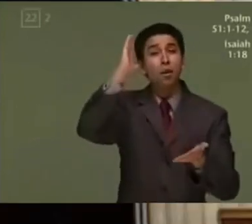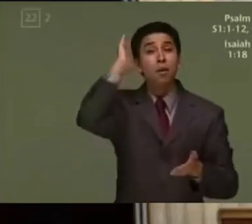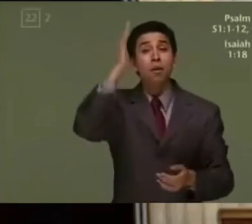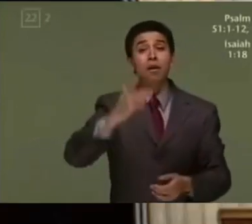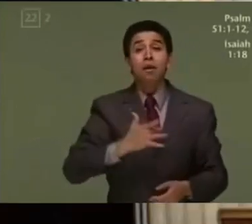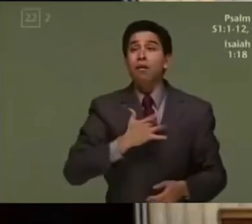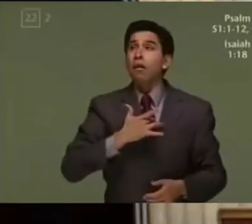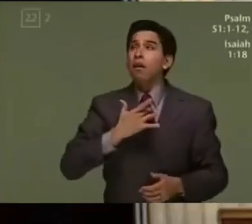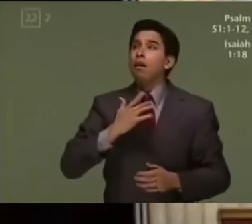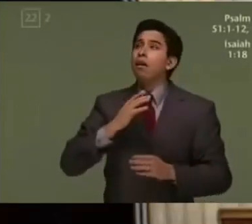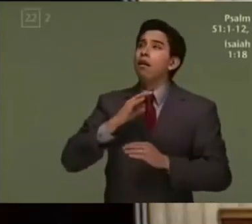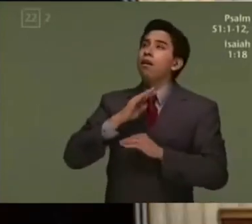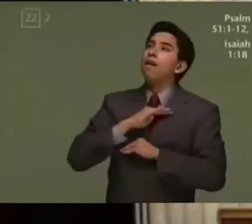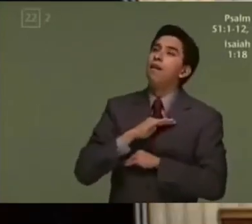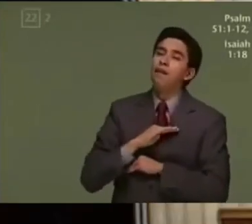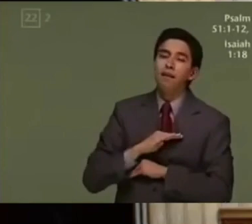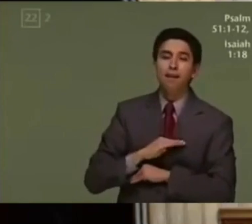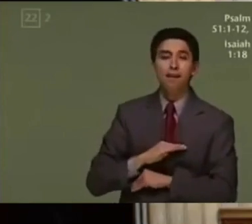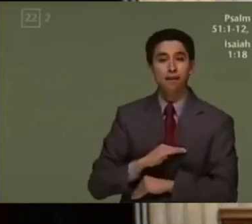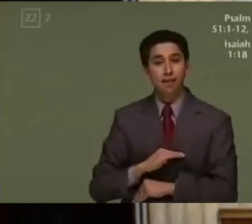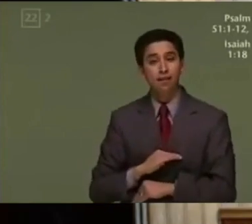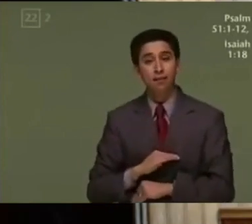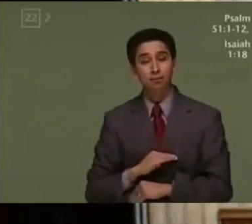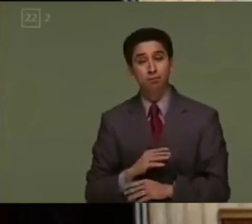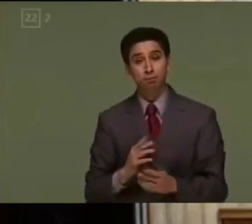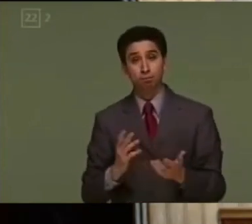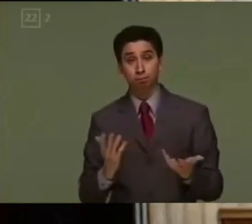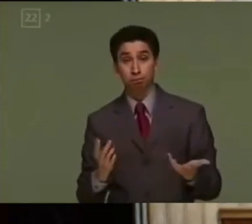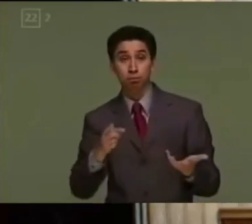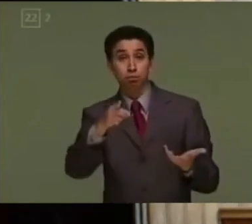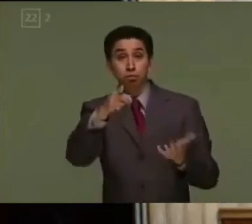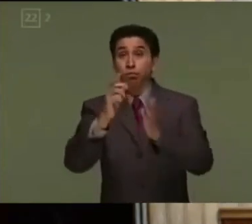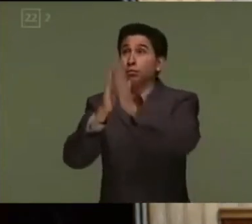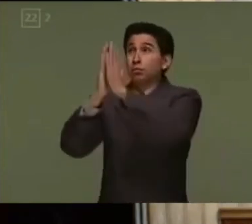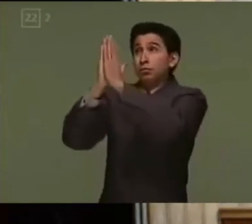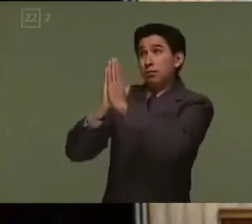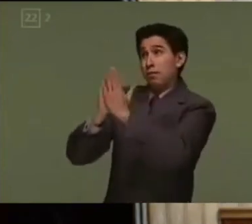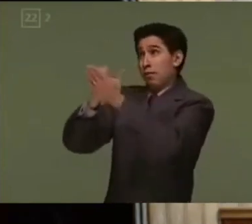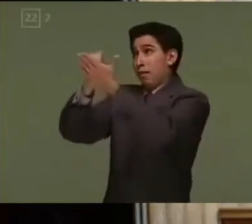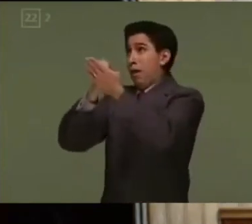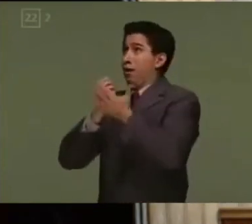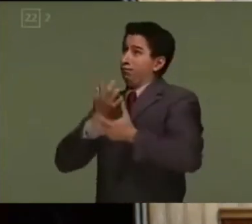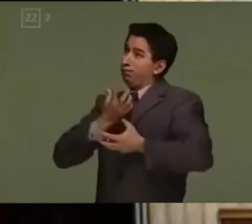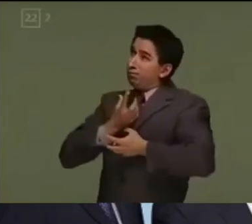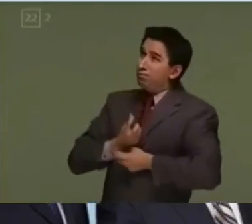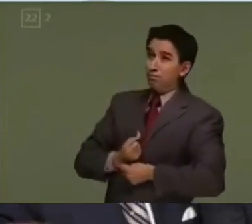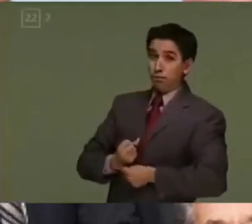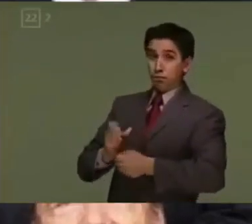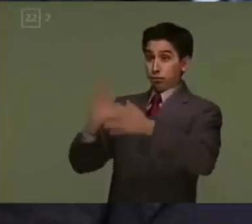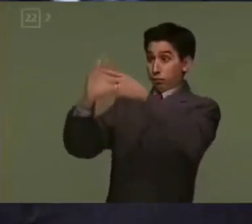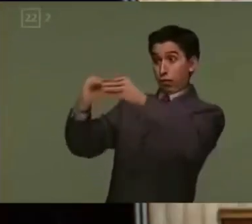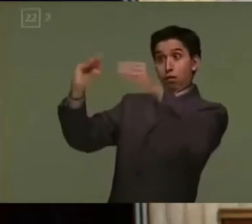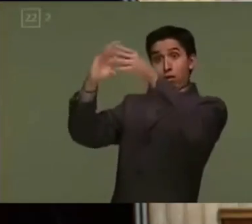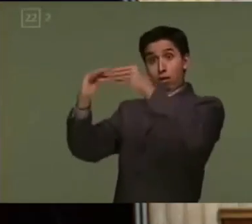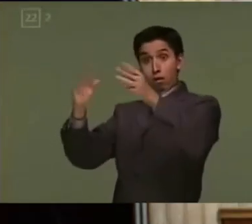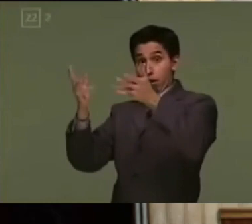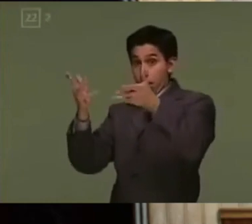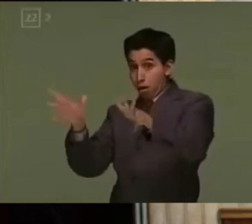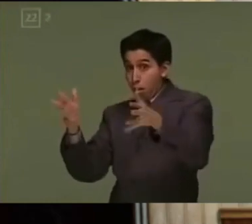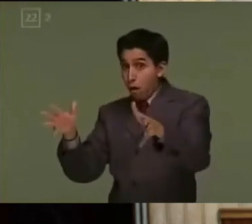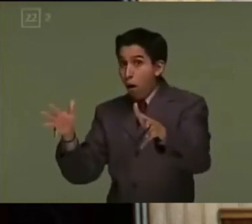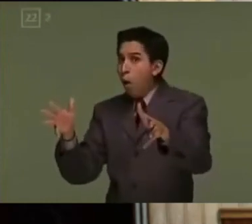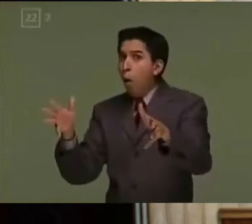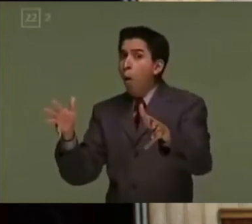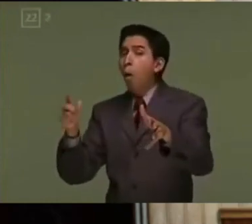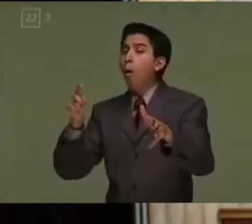he's an apostate. It's 1,000% positive that this moron is an apostate. He's not a Jehovah's Witness. I